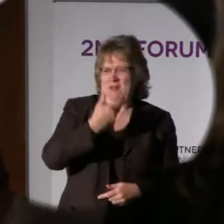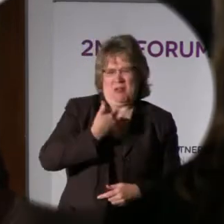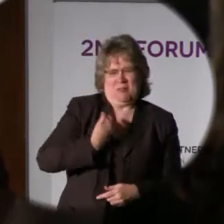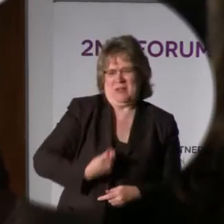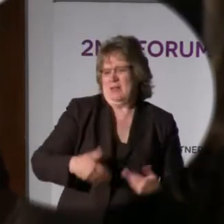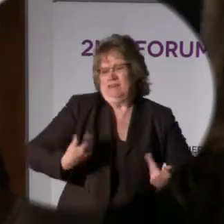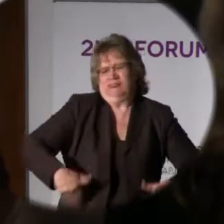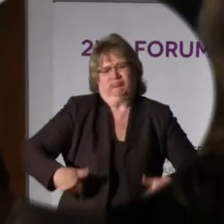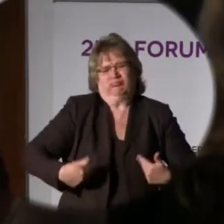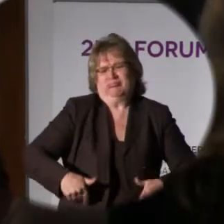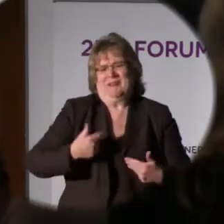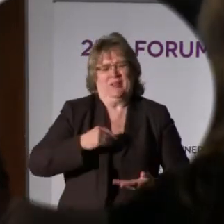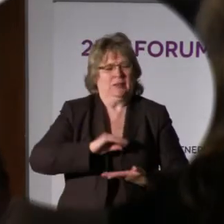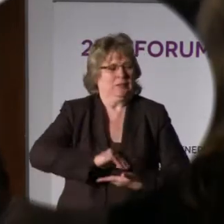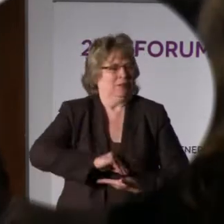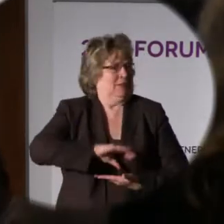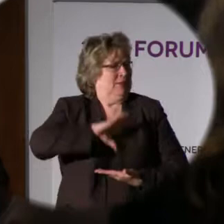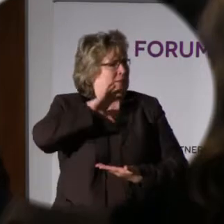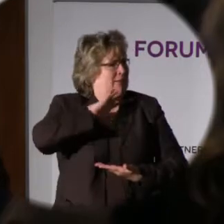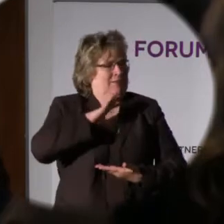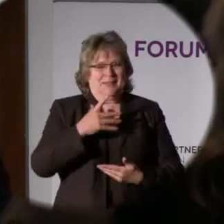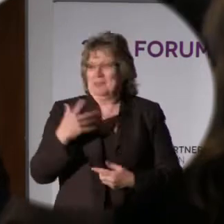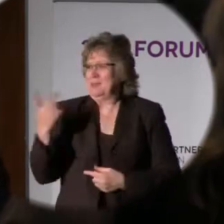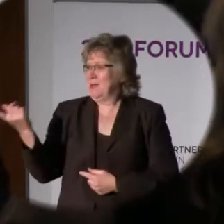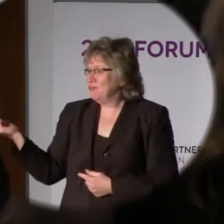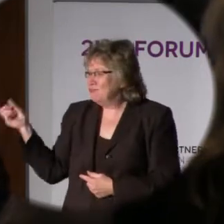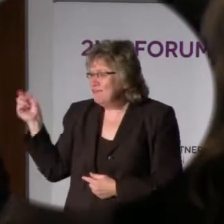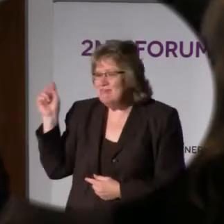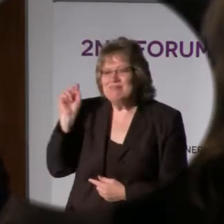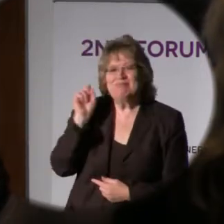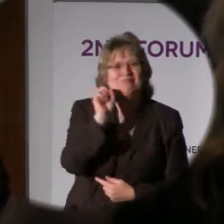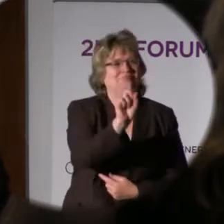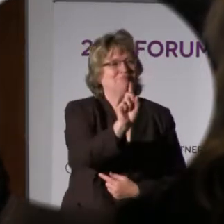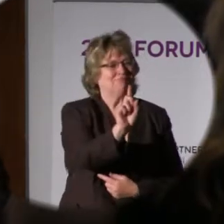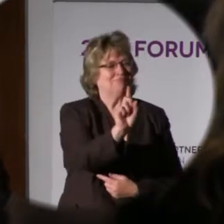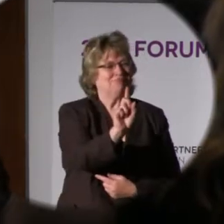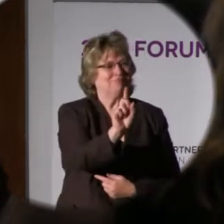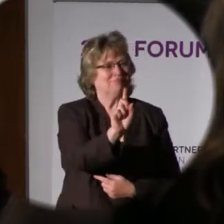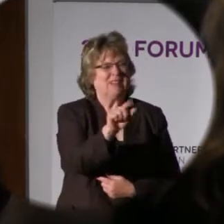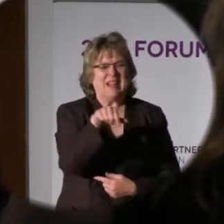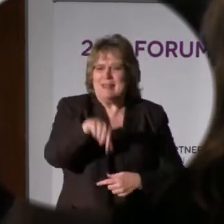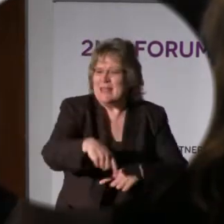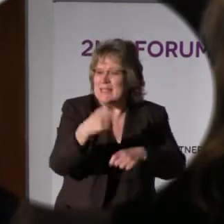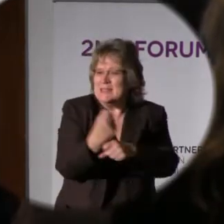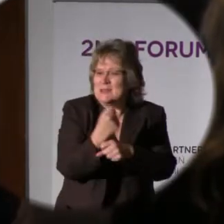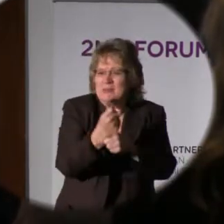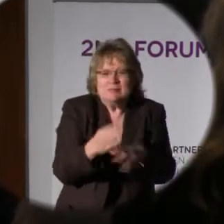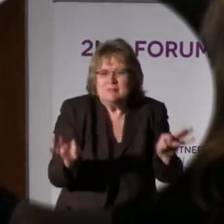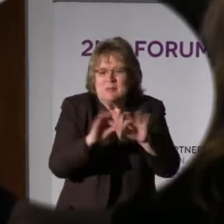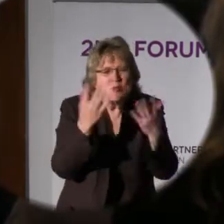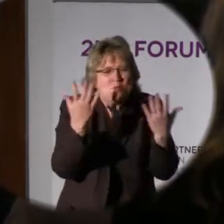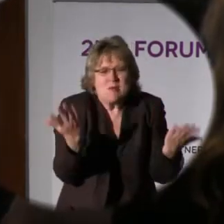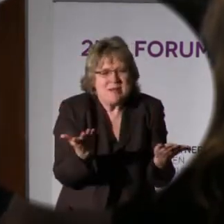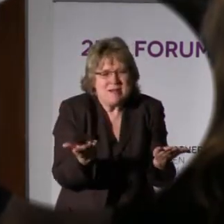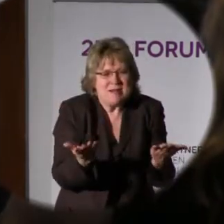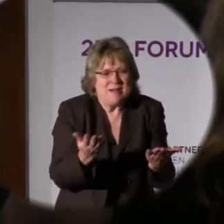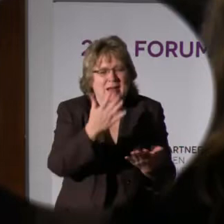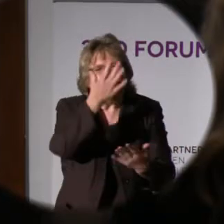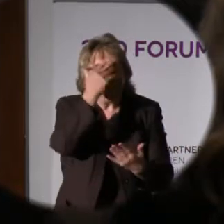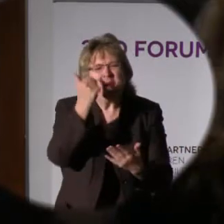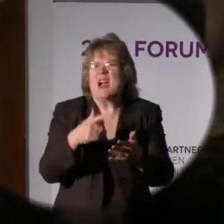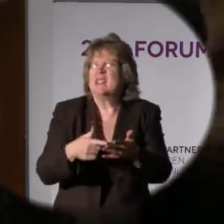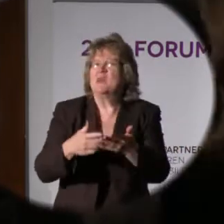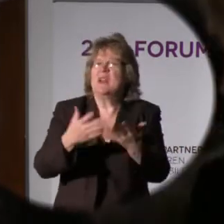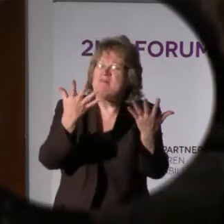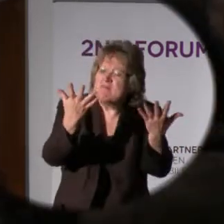this reception, where we are calling for action for the implementation of the recommendations of